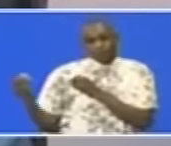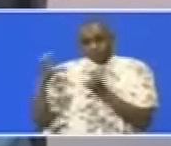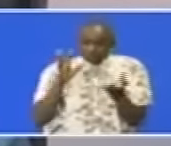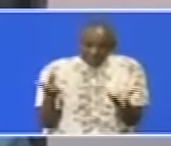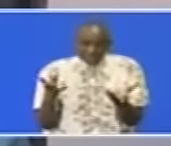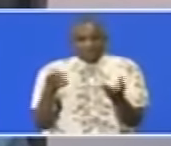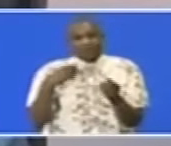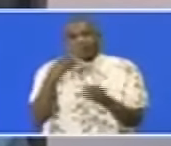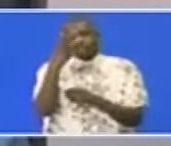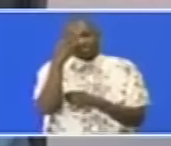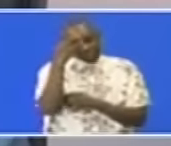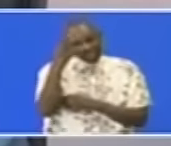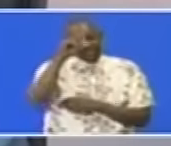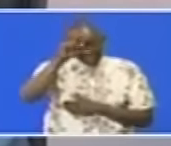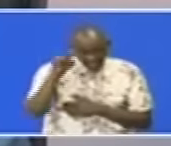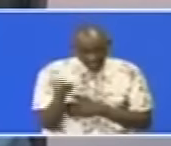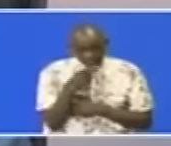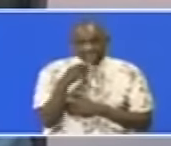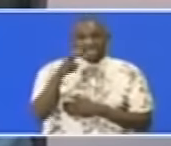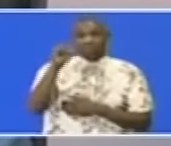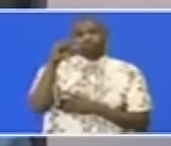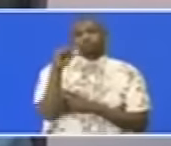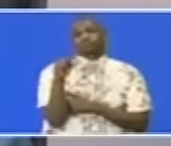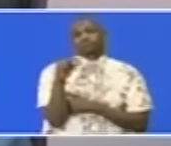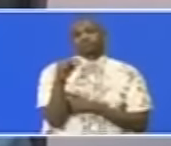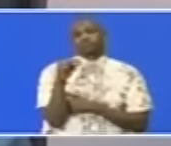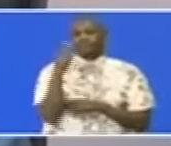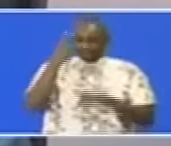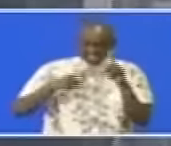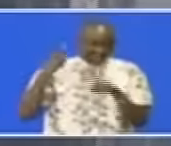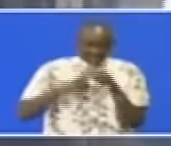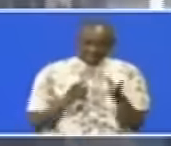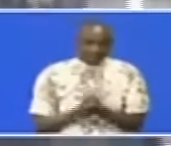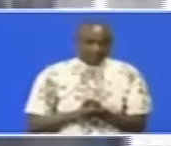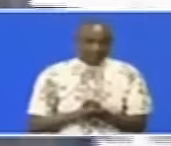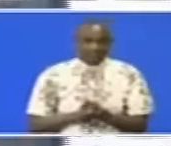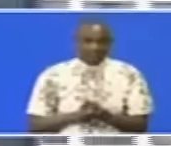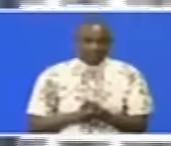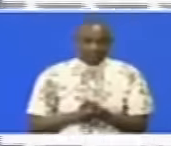about 43,000 metric tons per year.